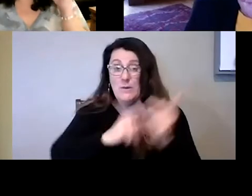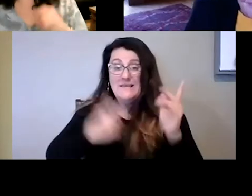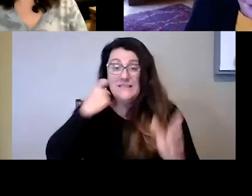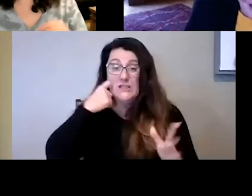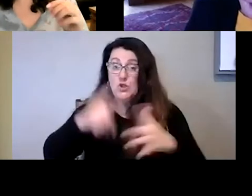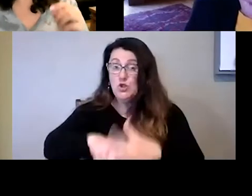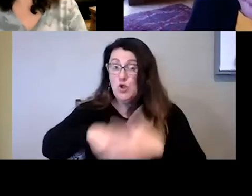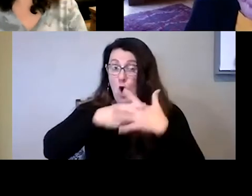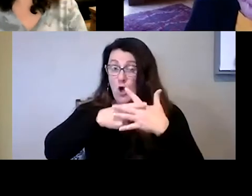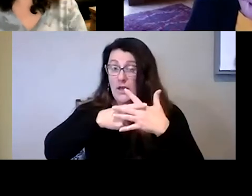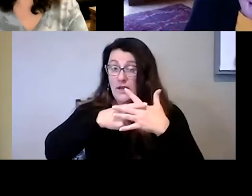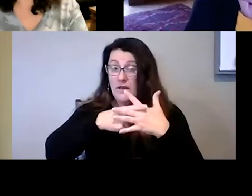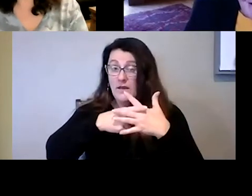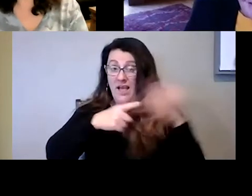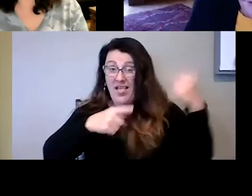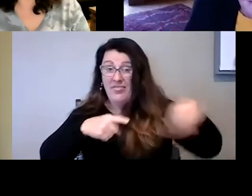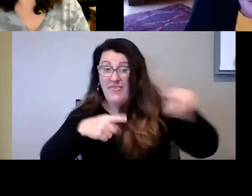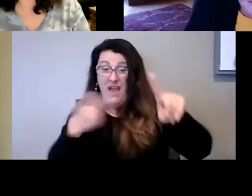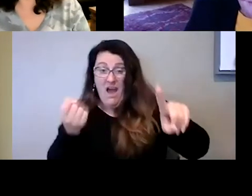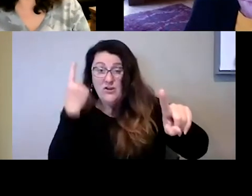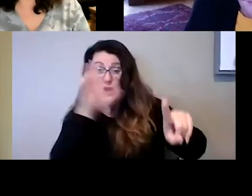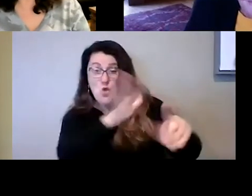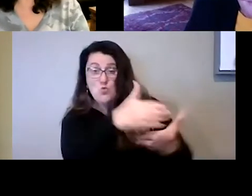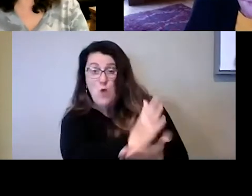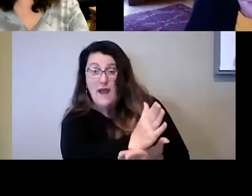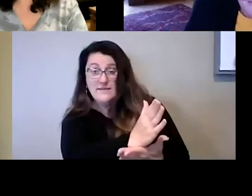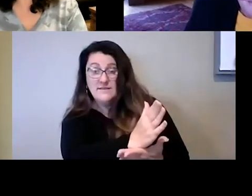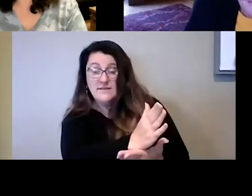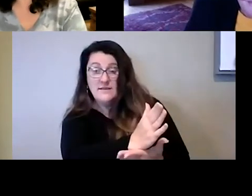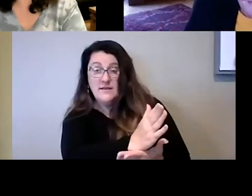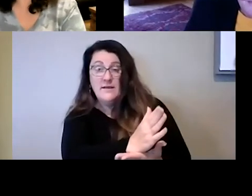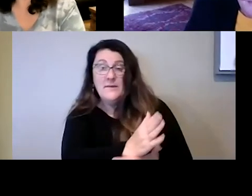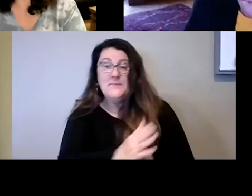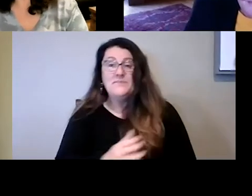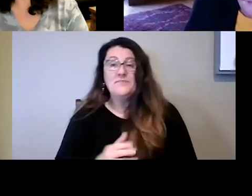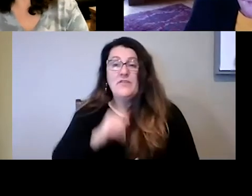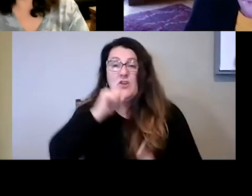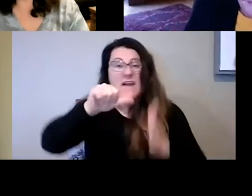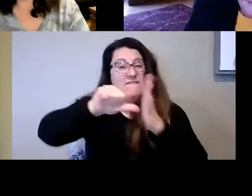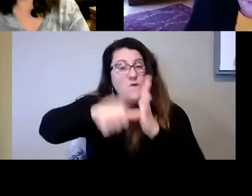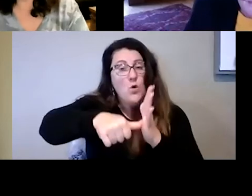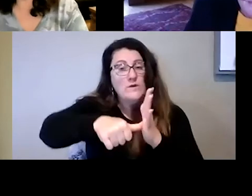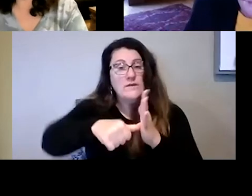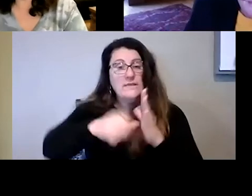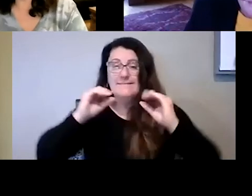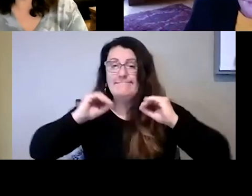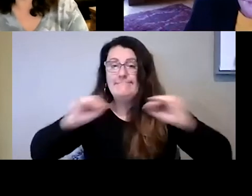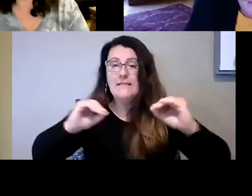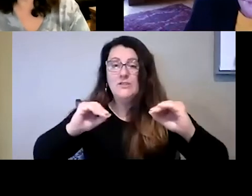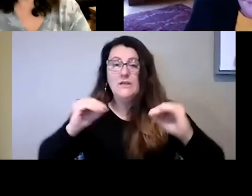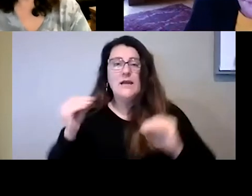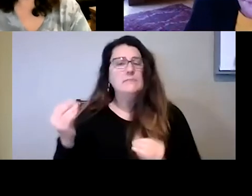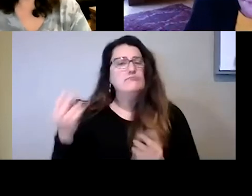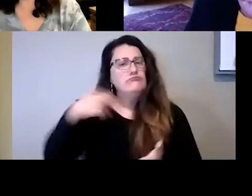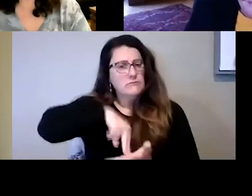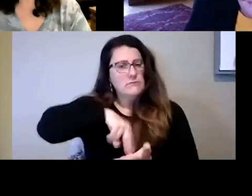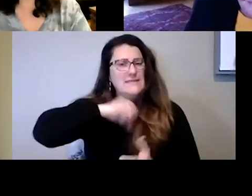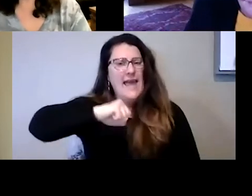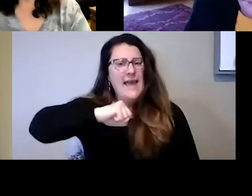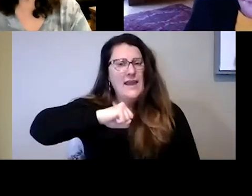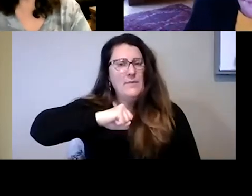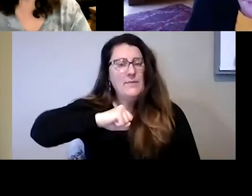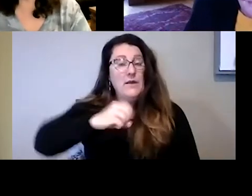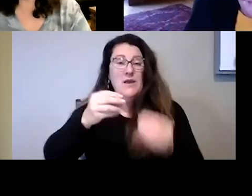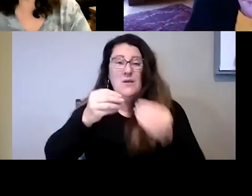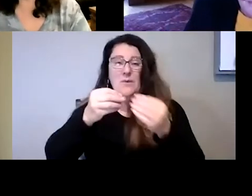the job to understand what their rights are, if they're not enforcing and we're not teaching them how to stand up, then we are